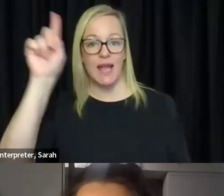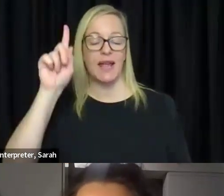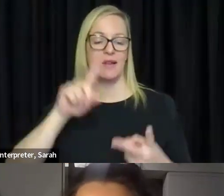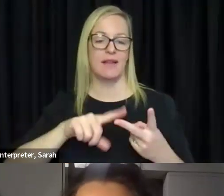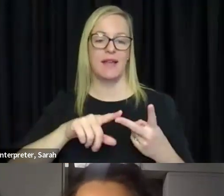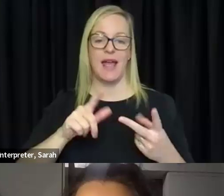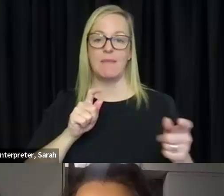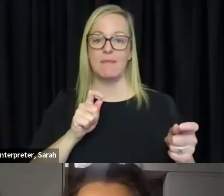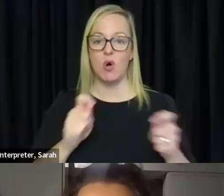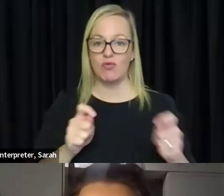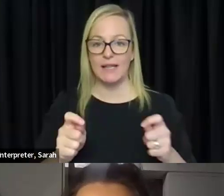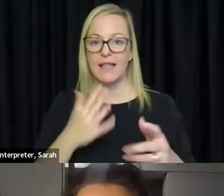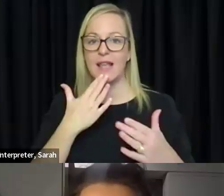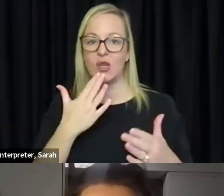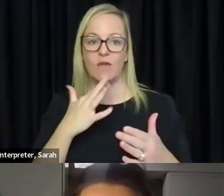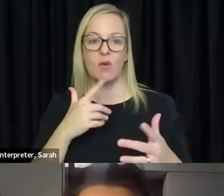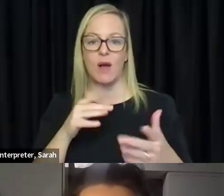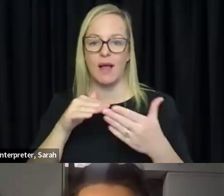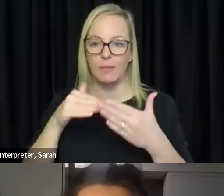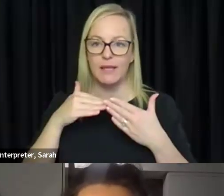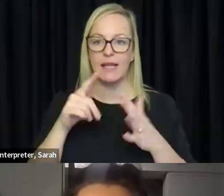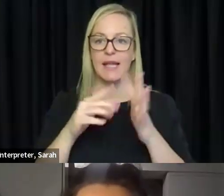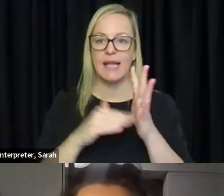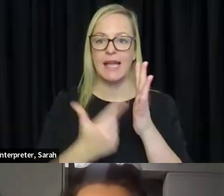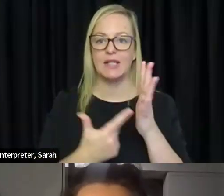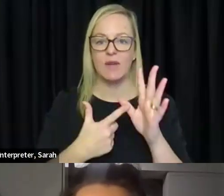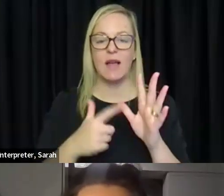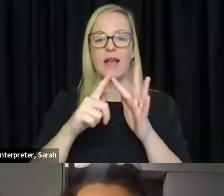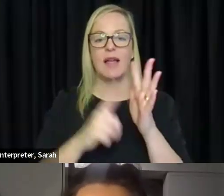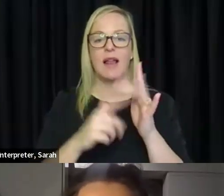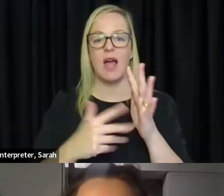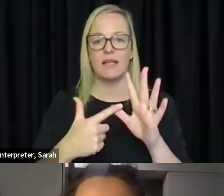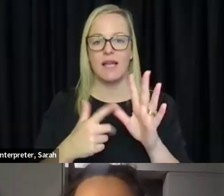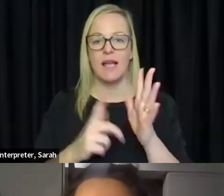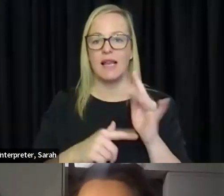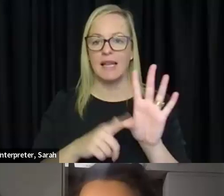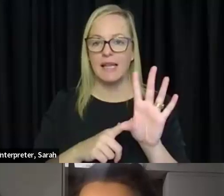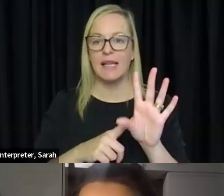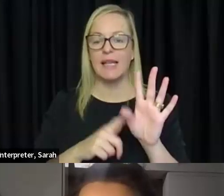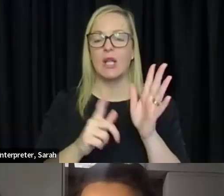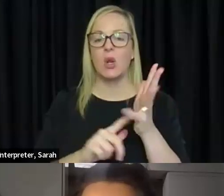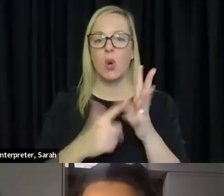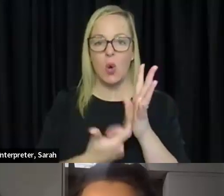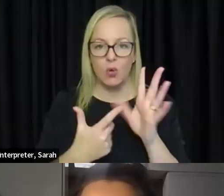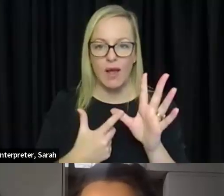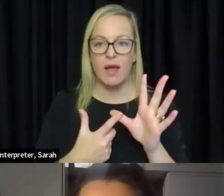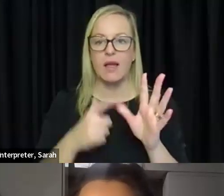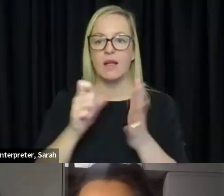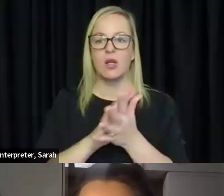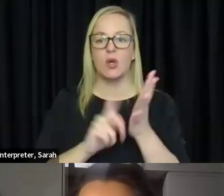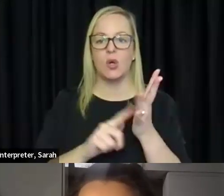our moderators, Ezra, Eliza, Lily, Laura,